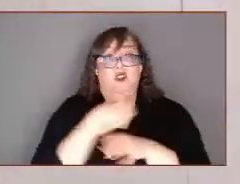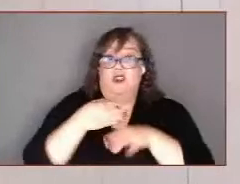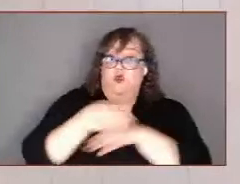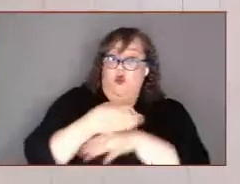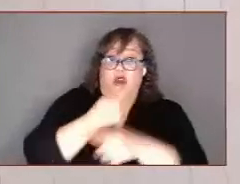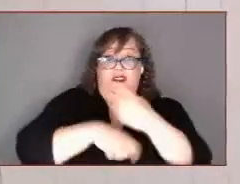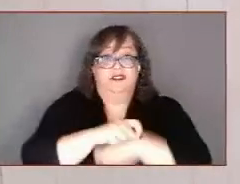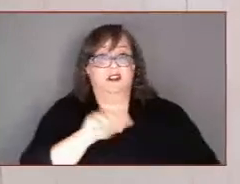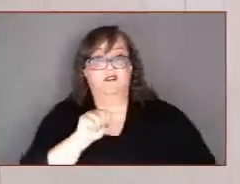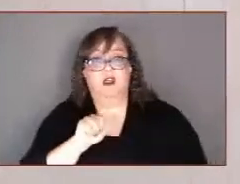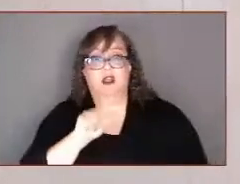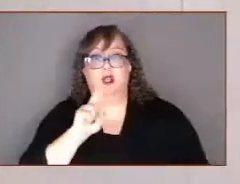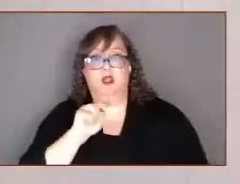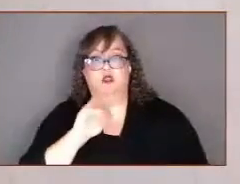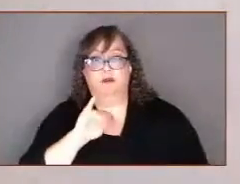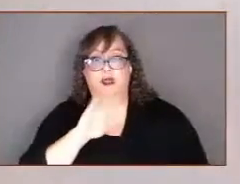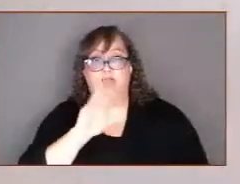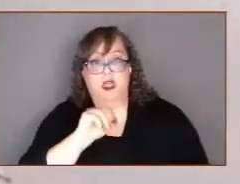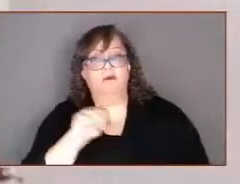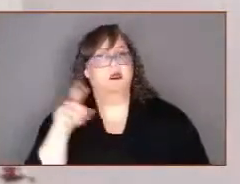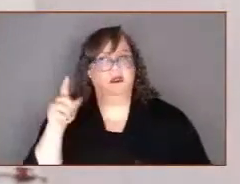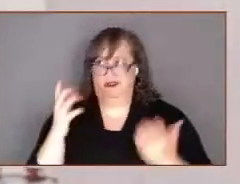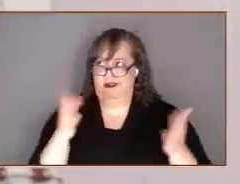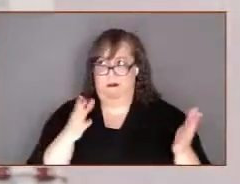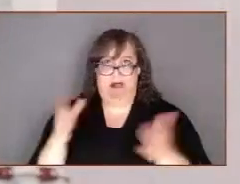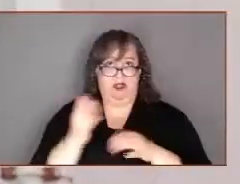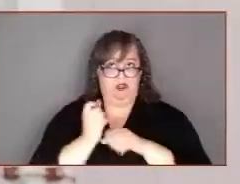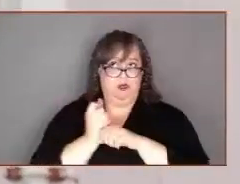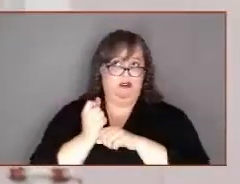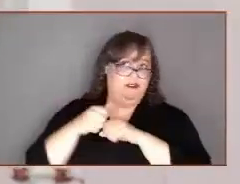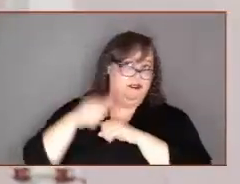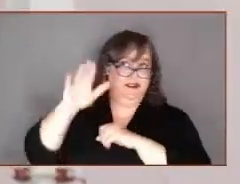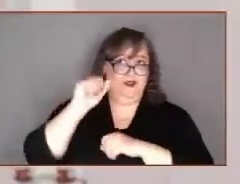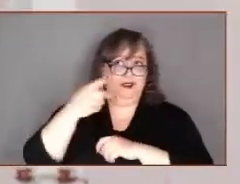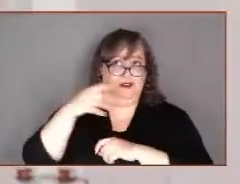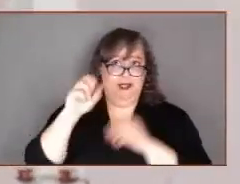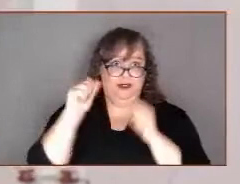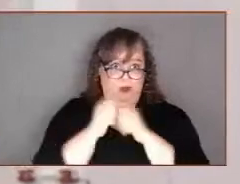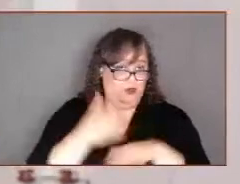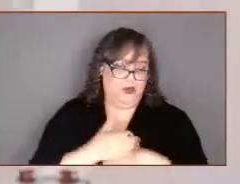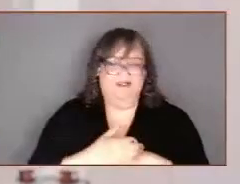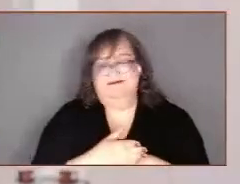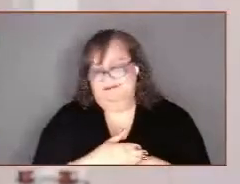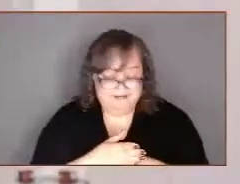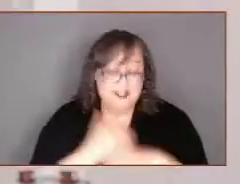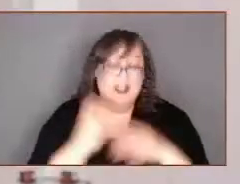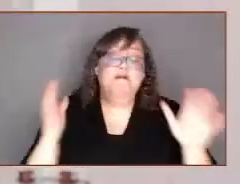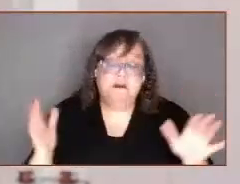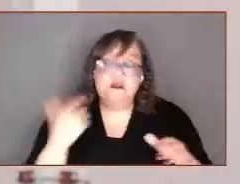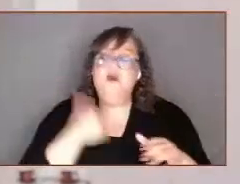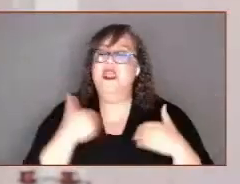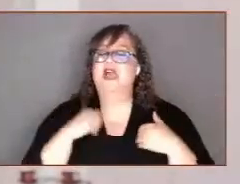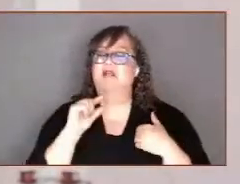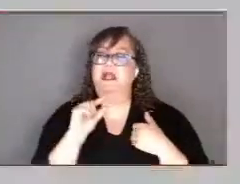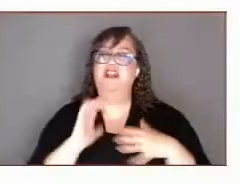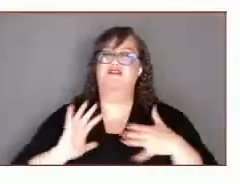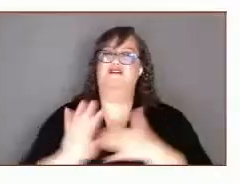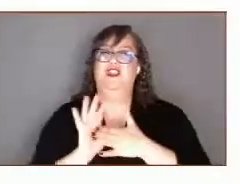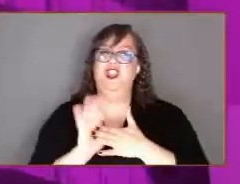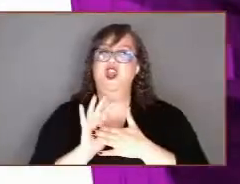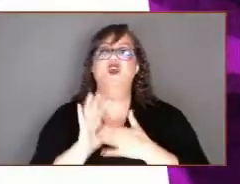weren't planning to send something to space made of wood. So we have a video to take a look at really quick to give you a little more background on that.